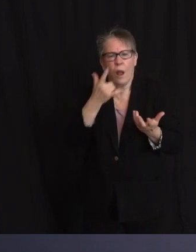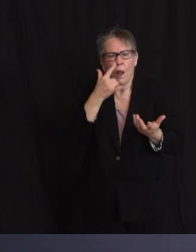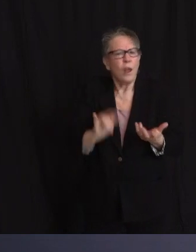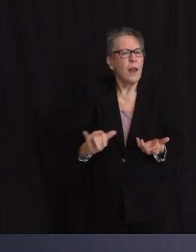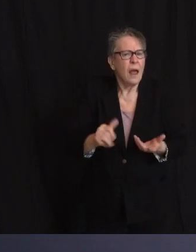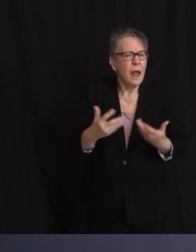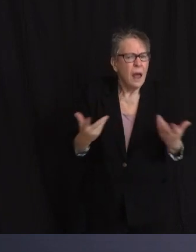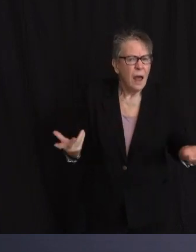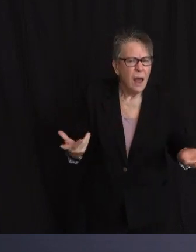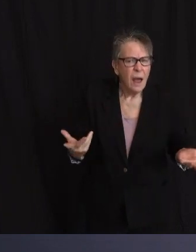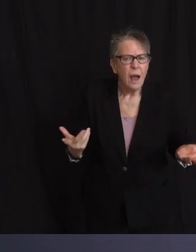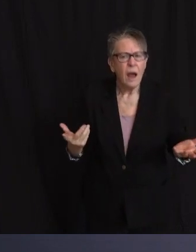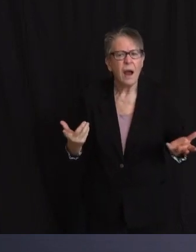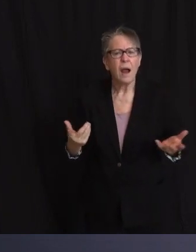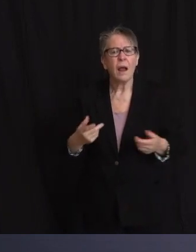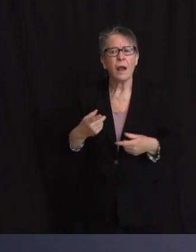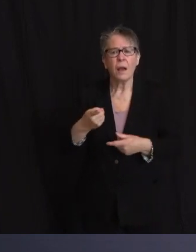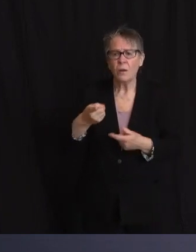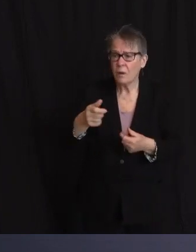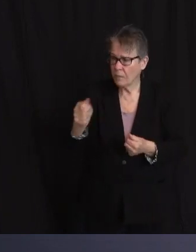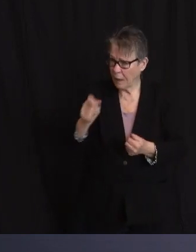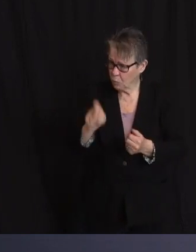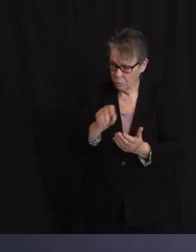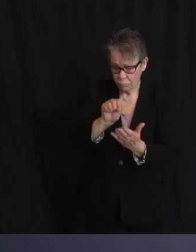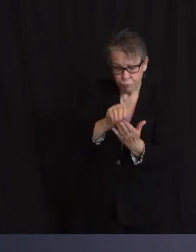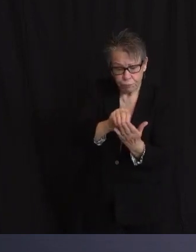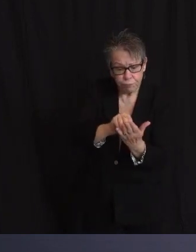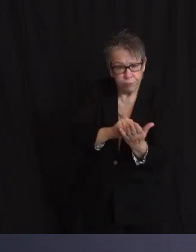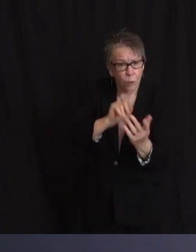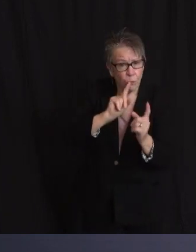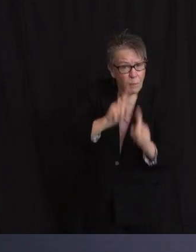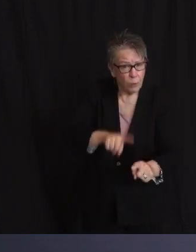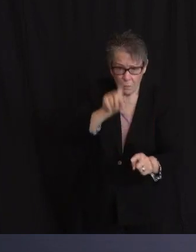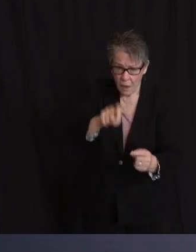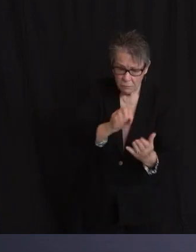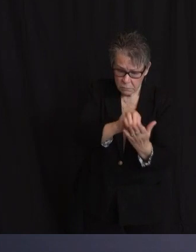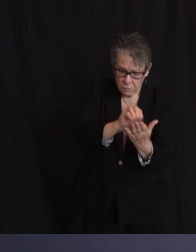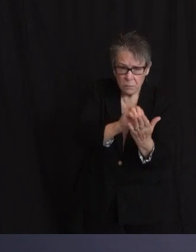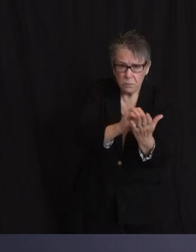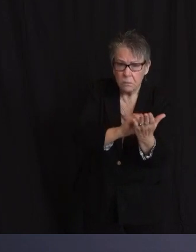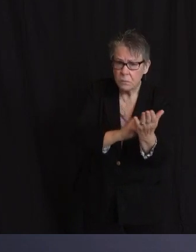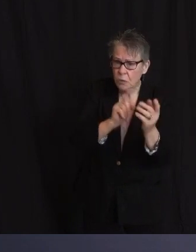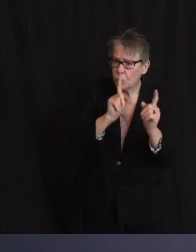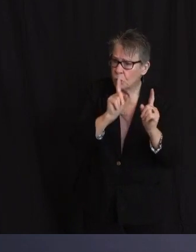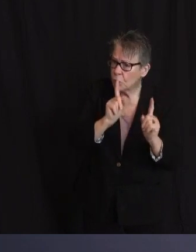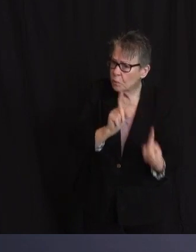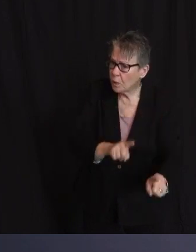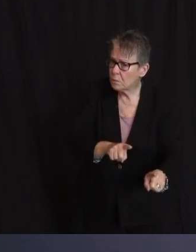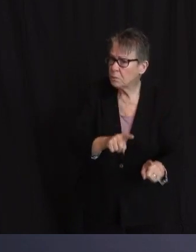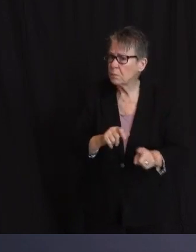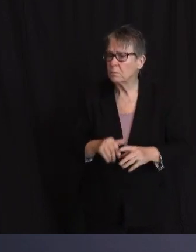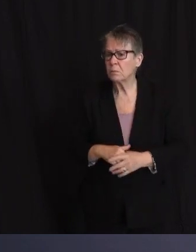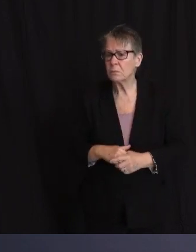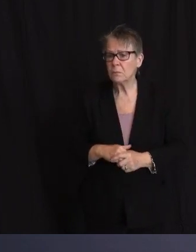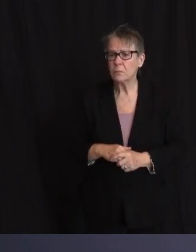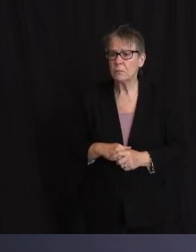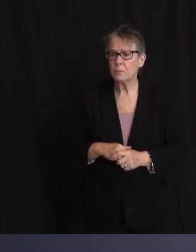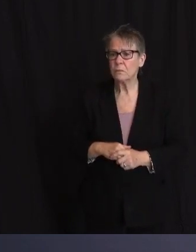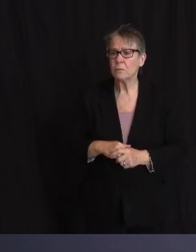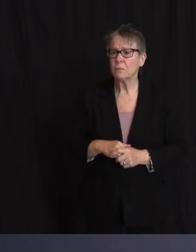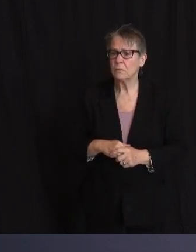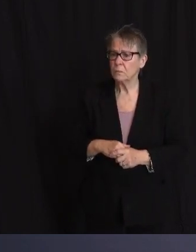deficiency reports, they will be required to submit to the Department of Health directed plans of correction